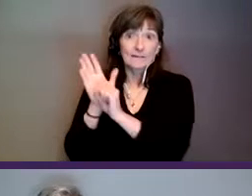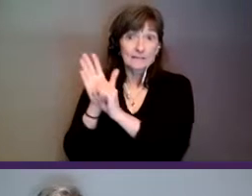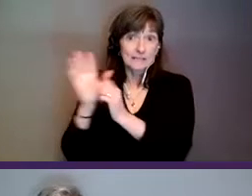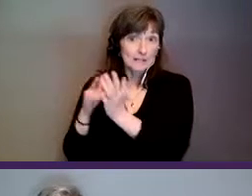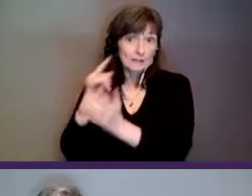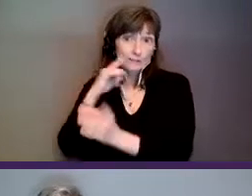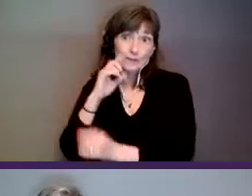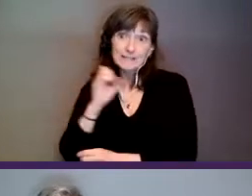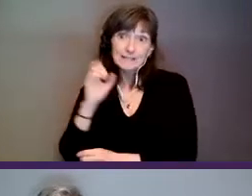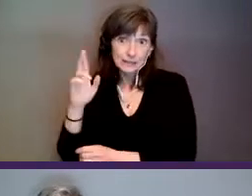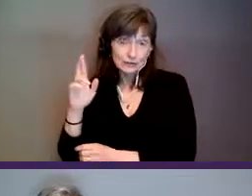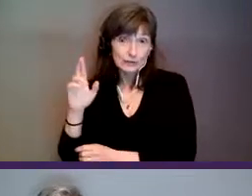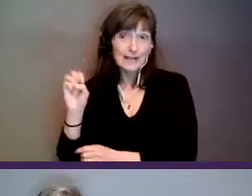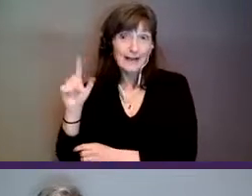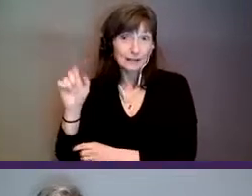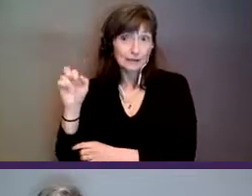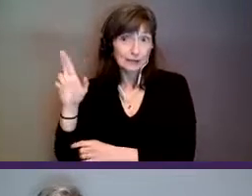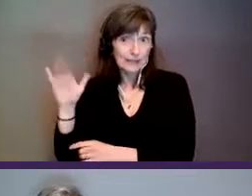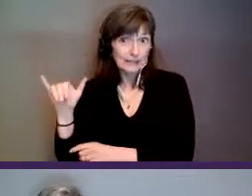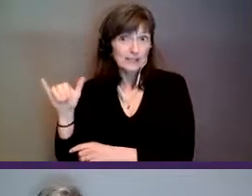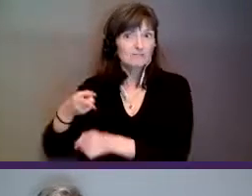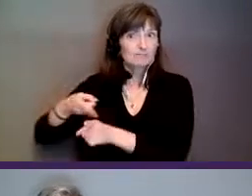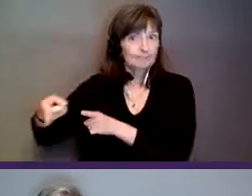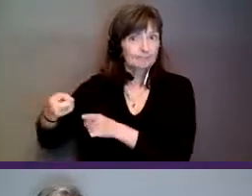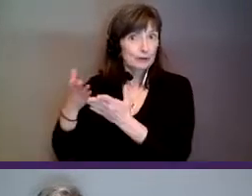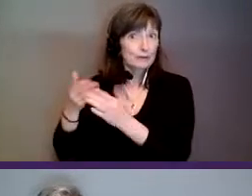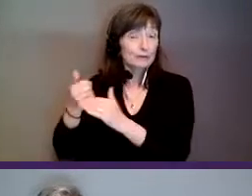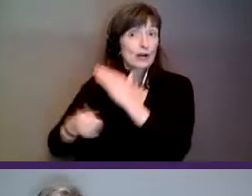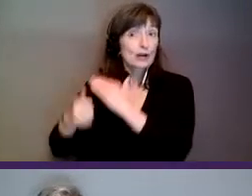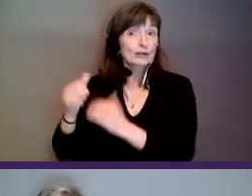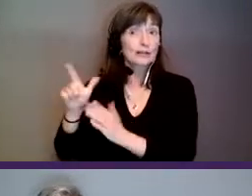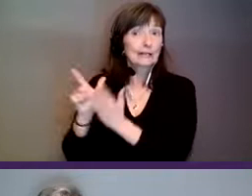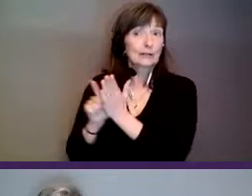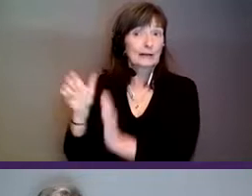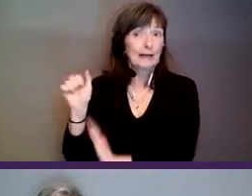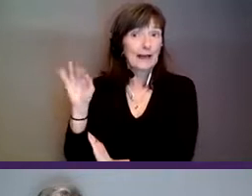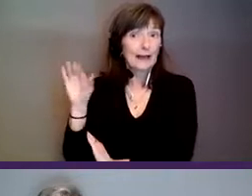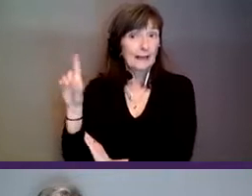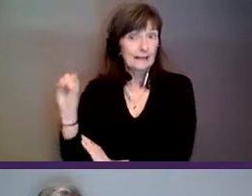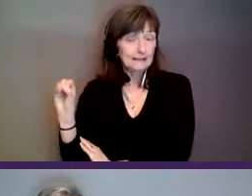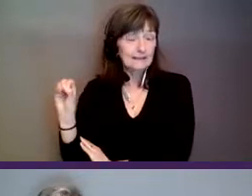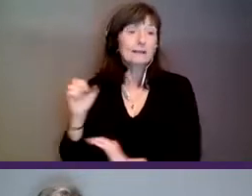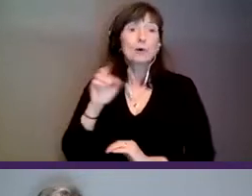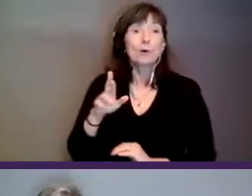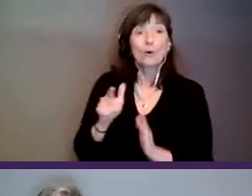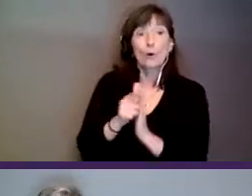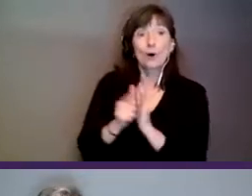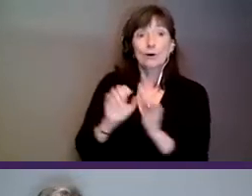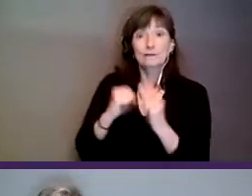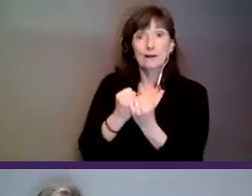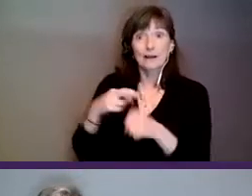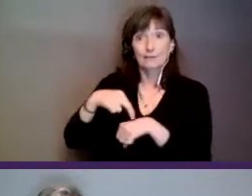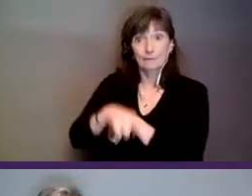Elderly, which is a specialized service through legal aid, or the Law Society Referral Service, which can provide 30 minutes